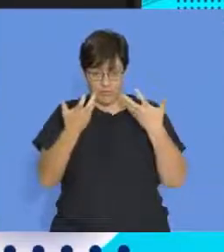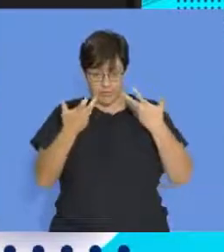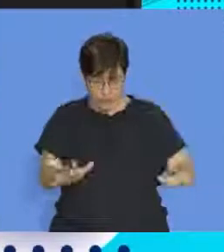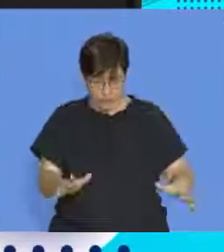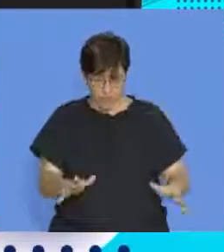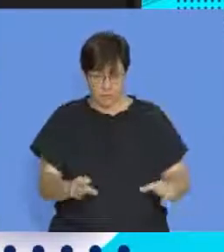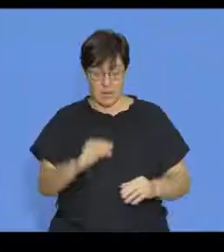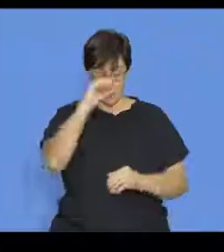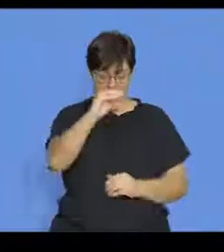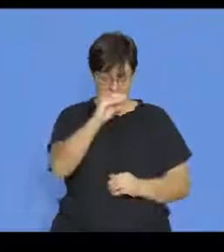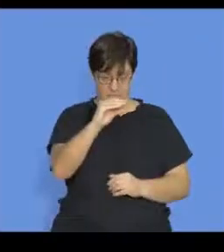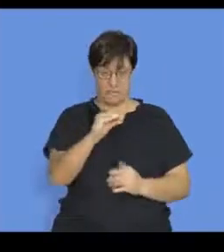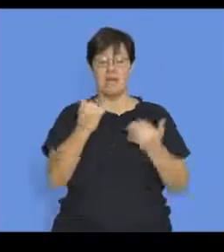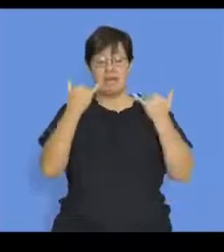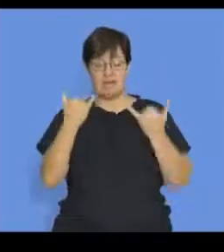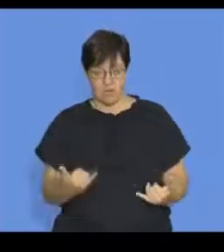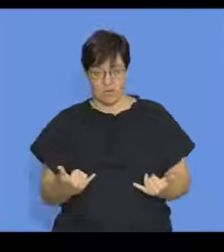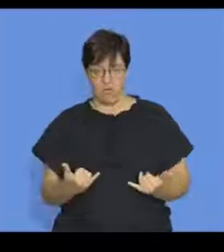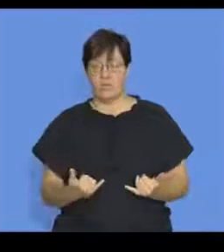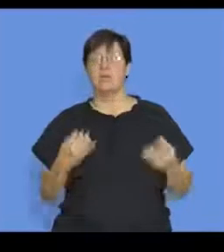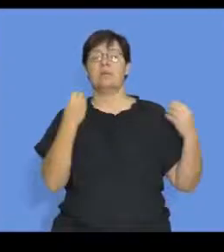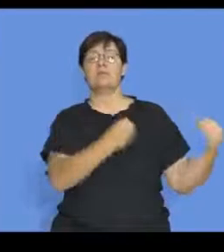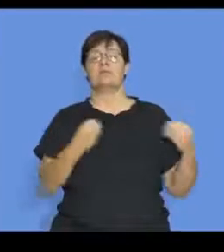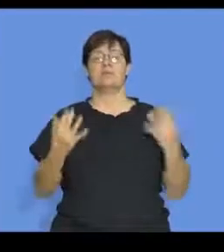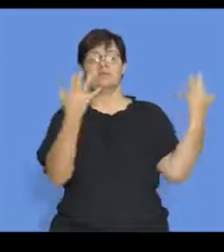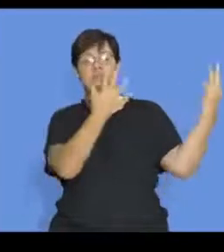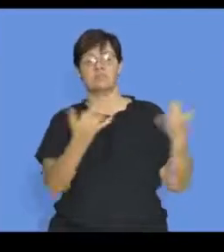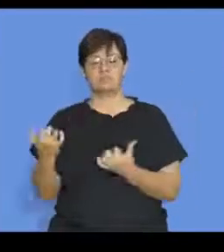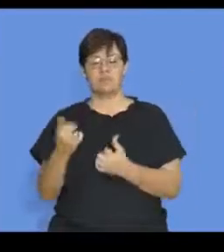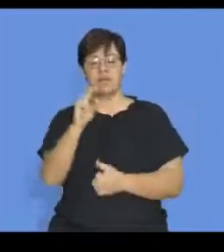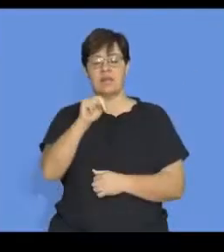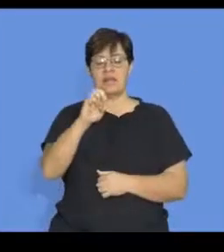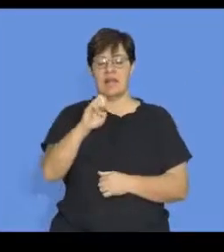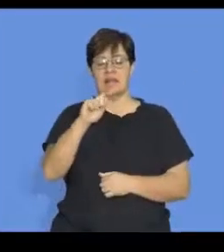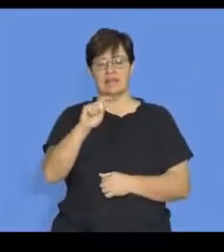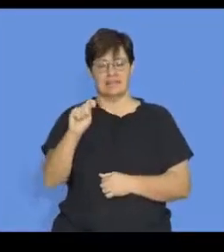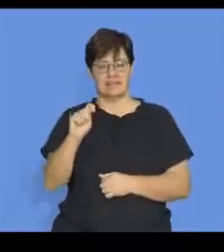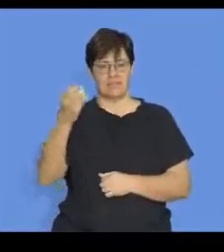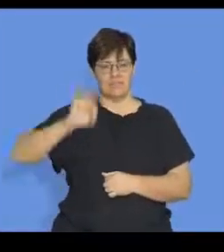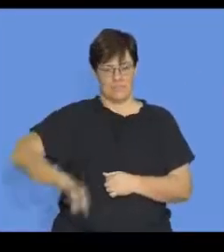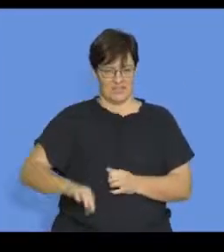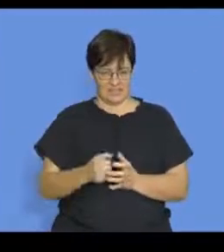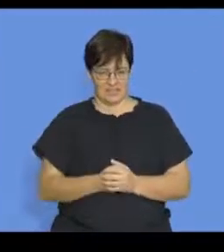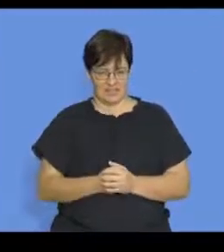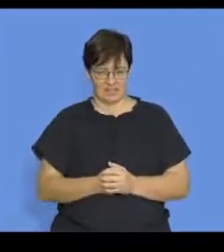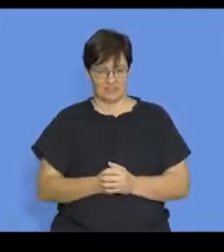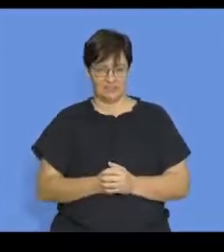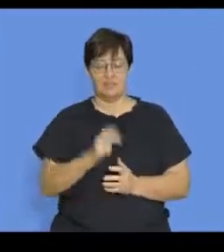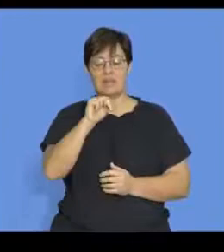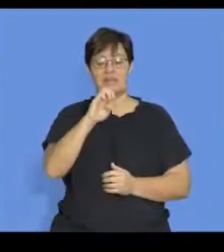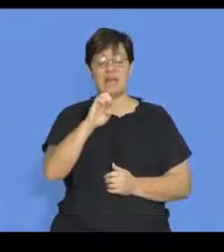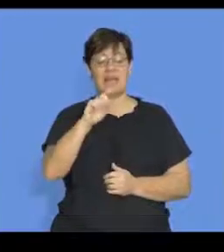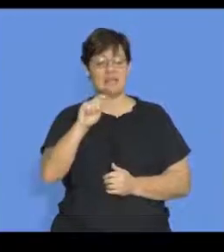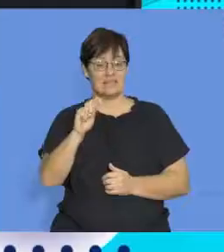calculated gross profit, the business then calculates your net profit. Okay, so net